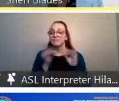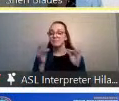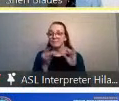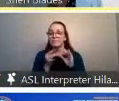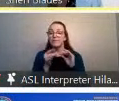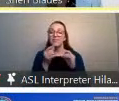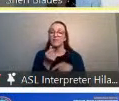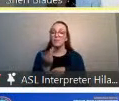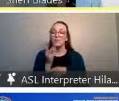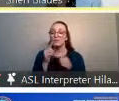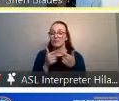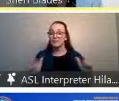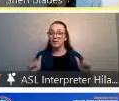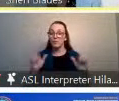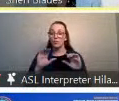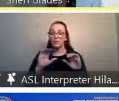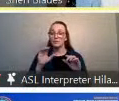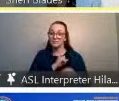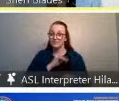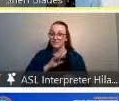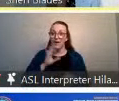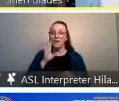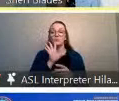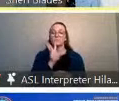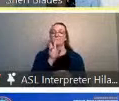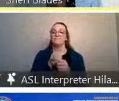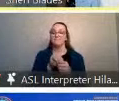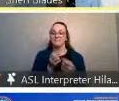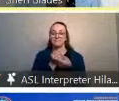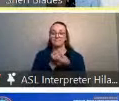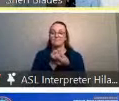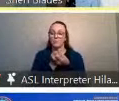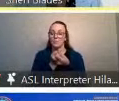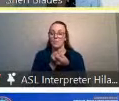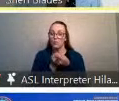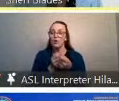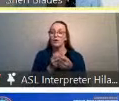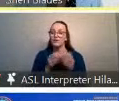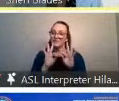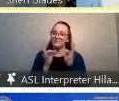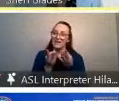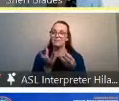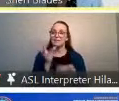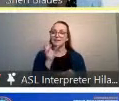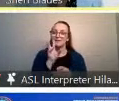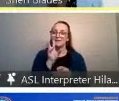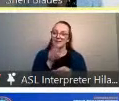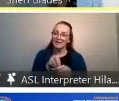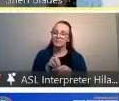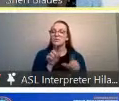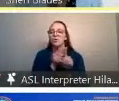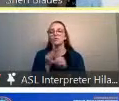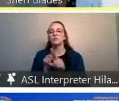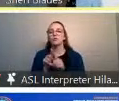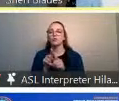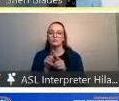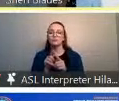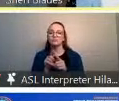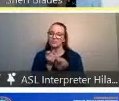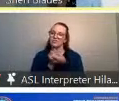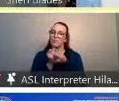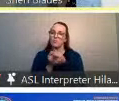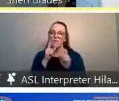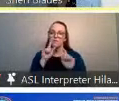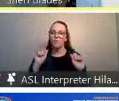staff would increase family engagement and improve support for all. They talked about how this